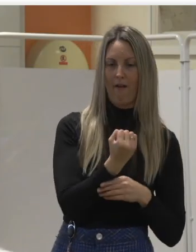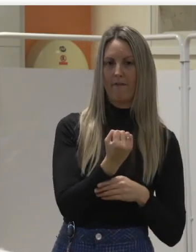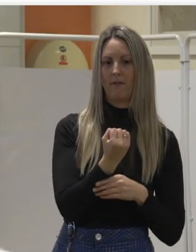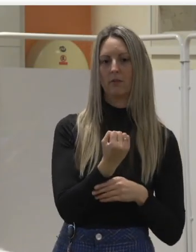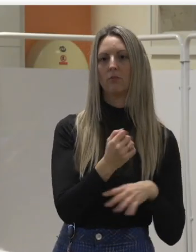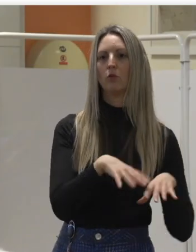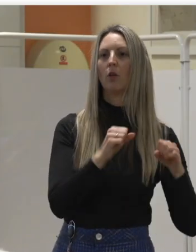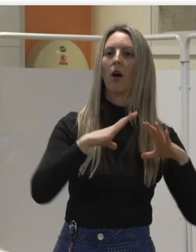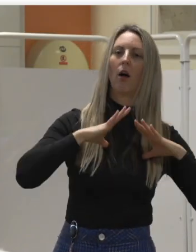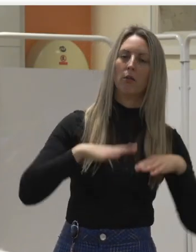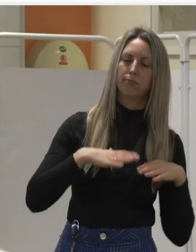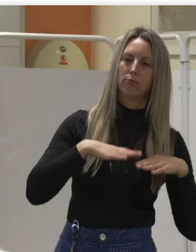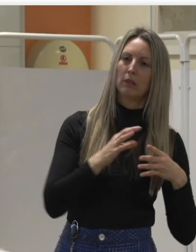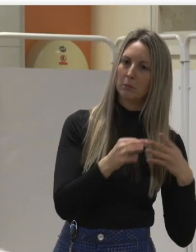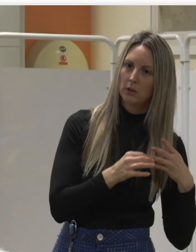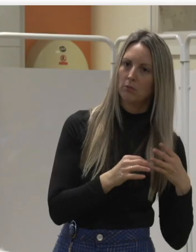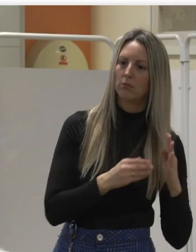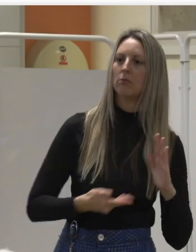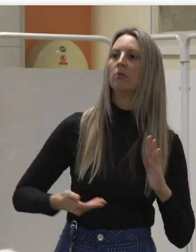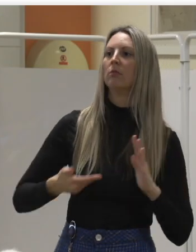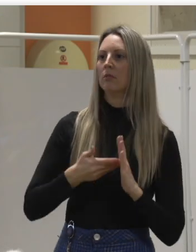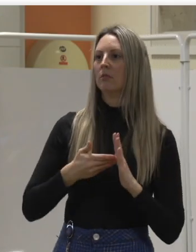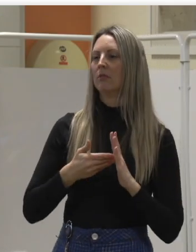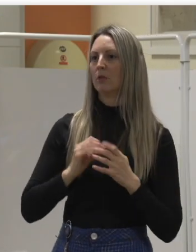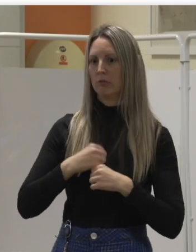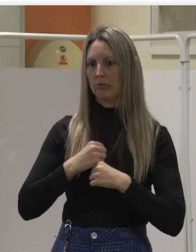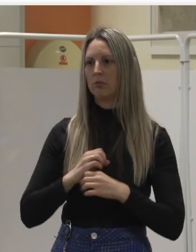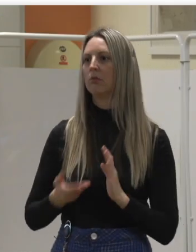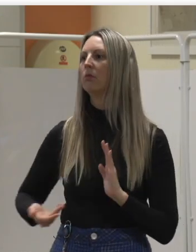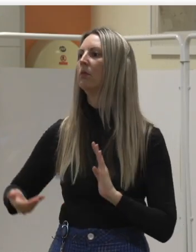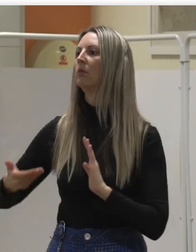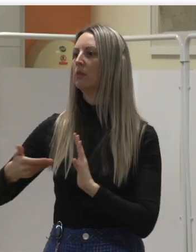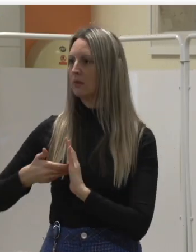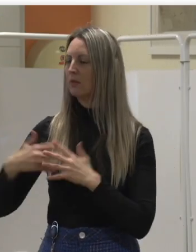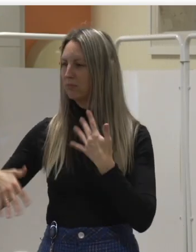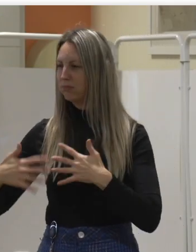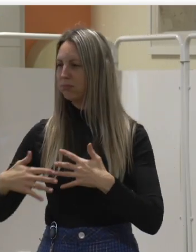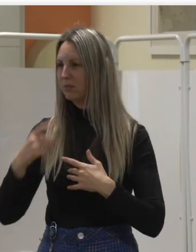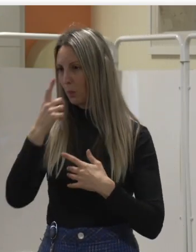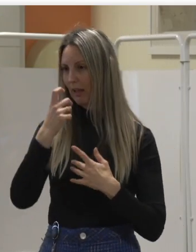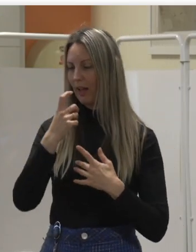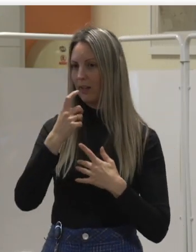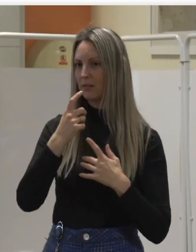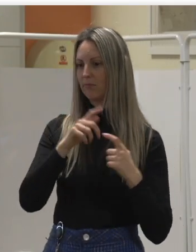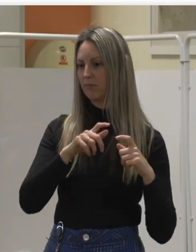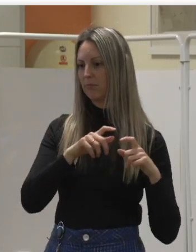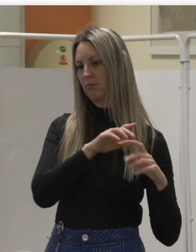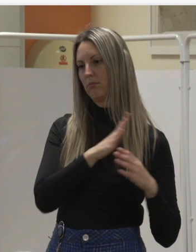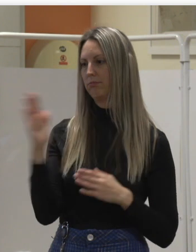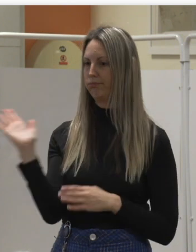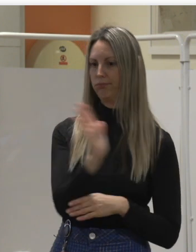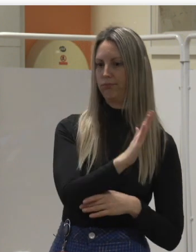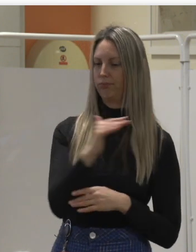their lifetime. So they may all be clubbed, and their symptoms, a lot of their symptoms can be attributable to